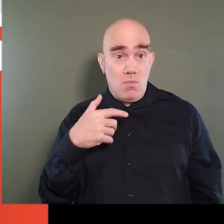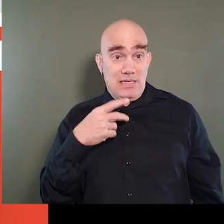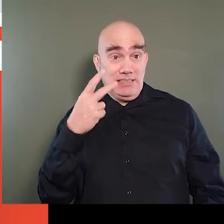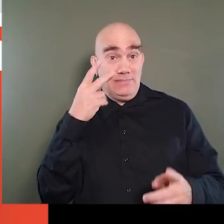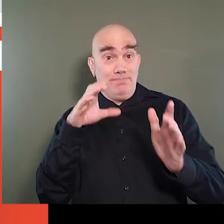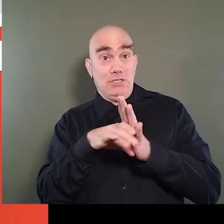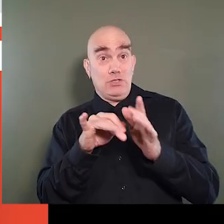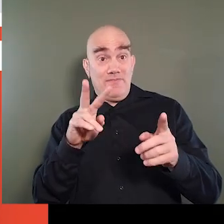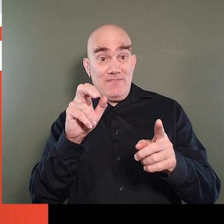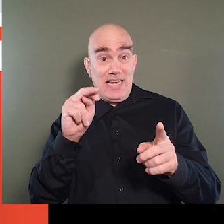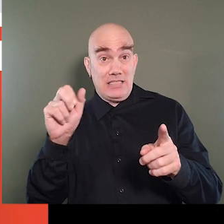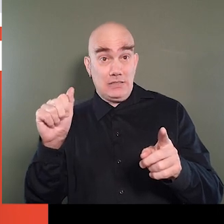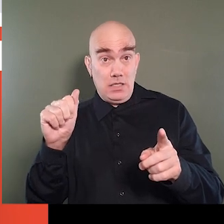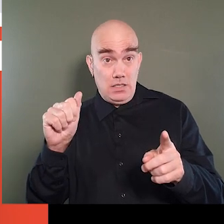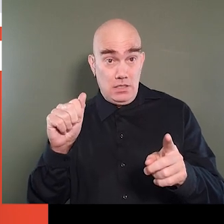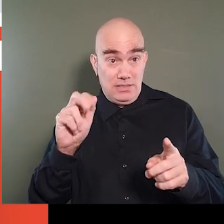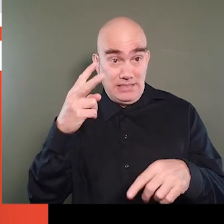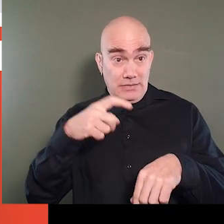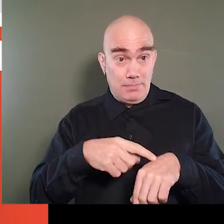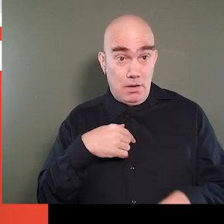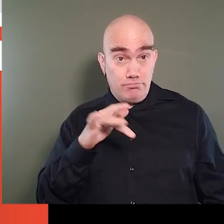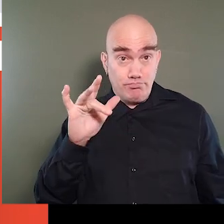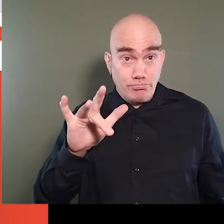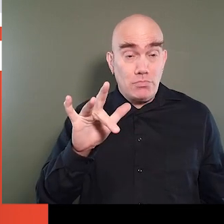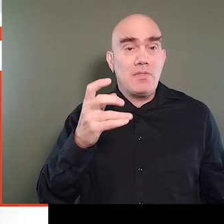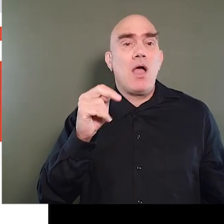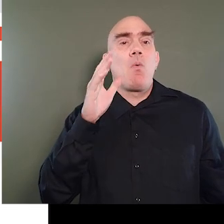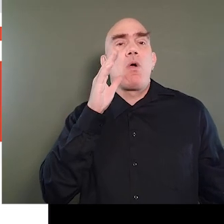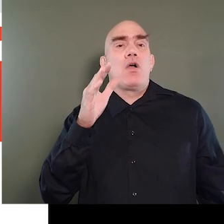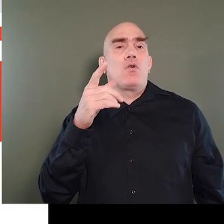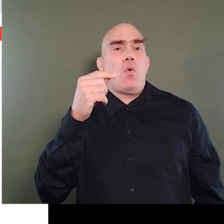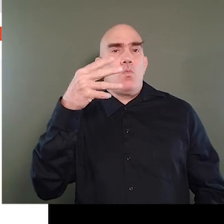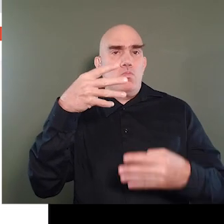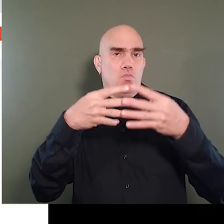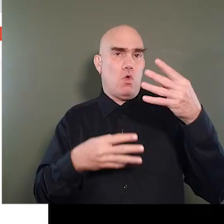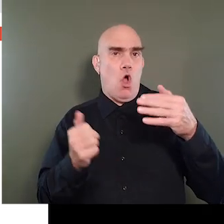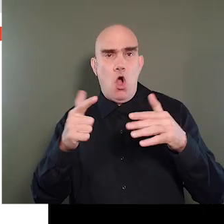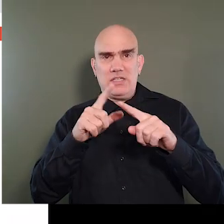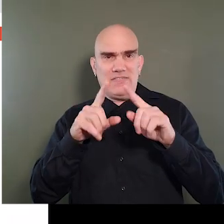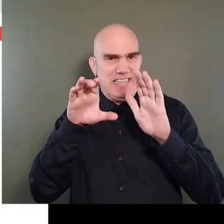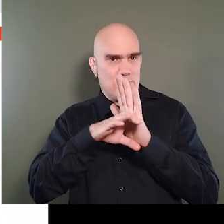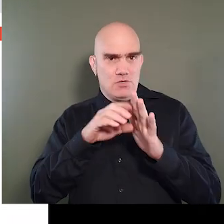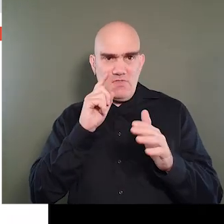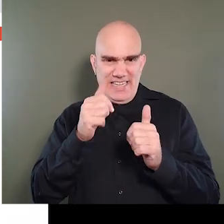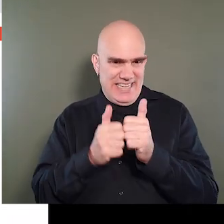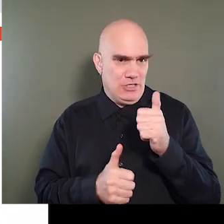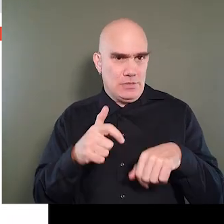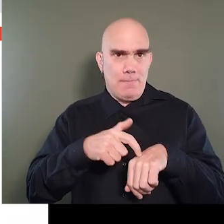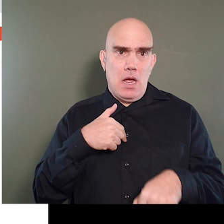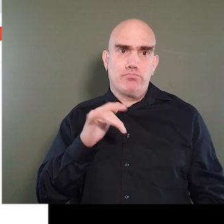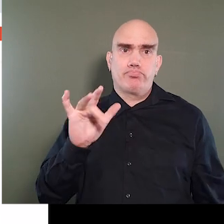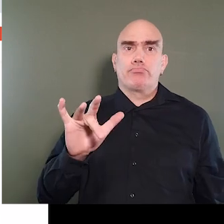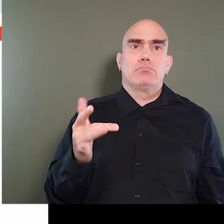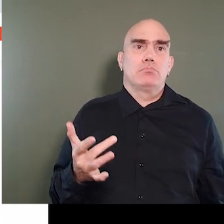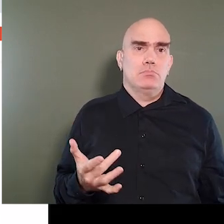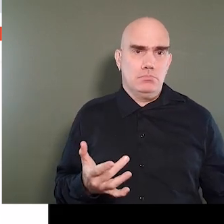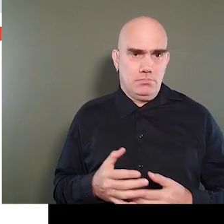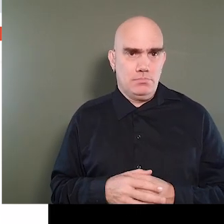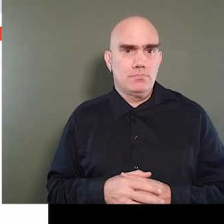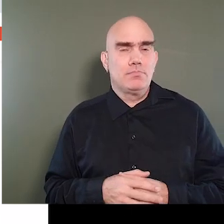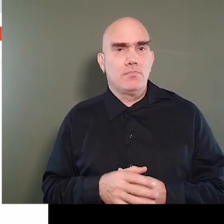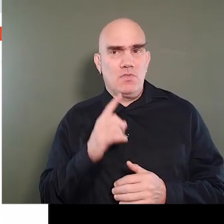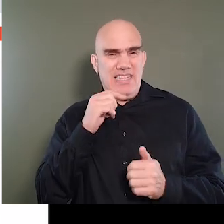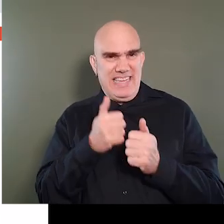of Vanessa when I hit G a second time, and then it'll go down through the featured images for each of